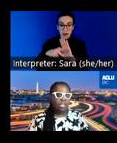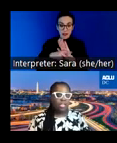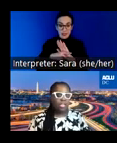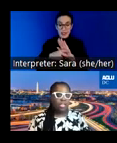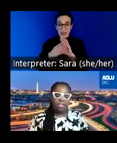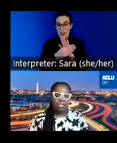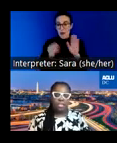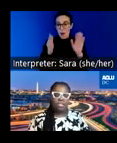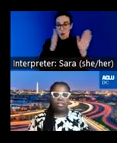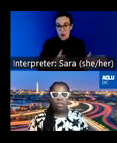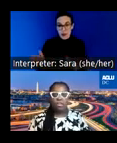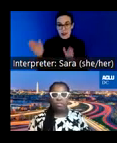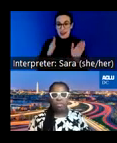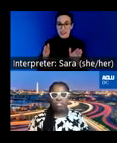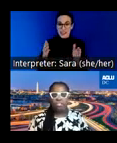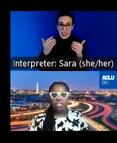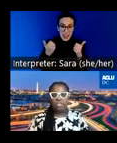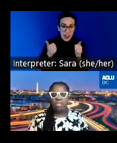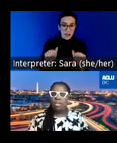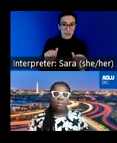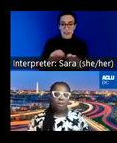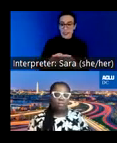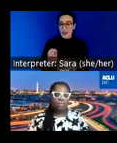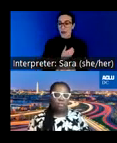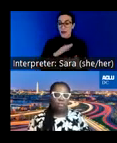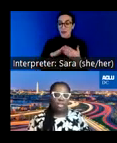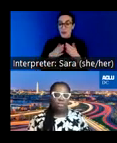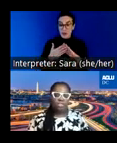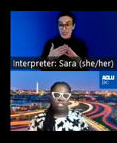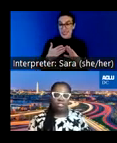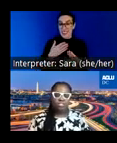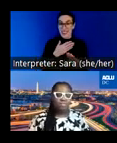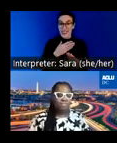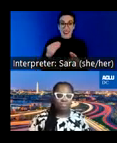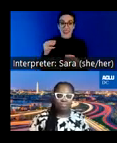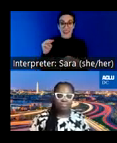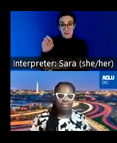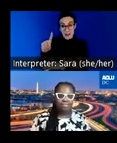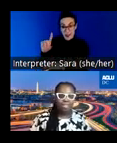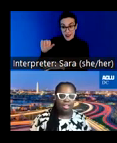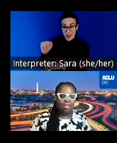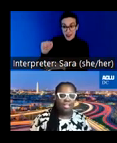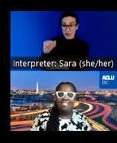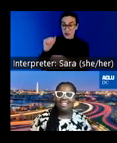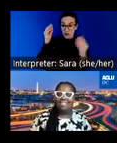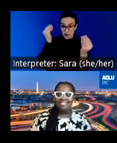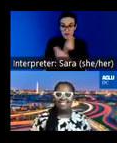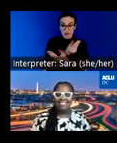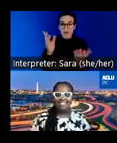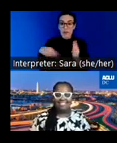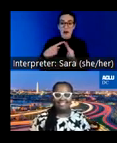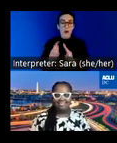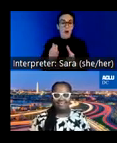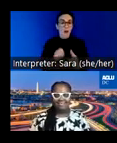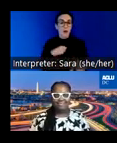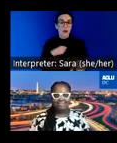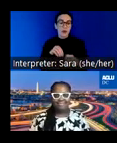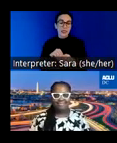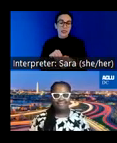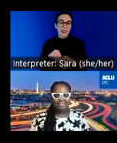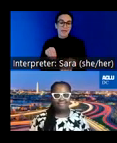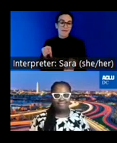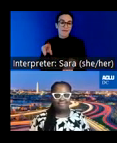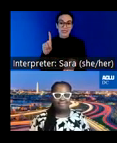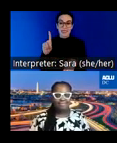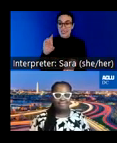efforts in the media and in our community about what we're doing here in the district. Next slide.